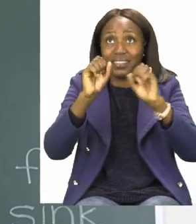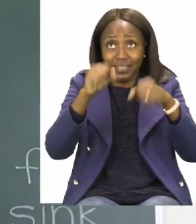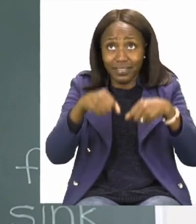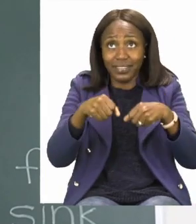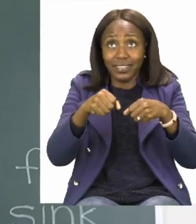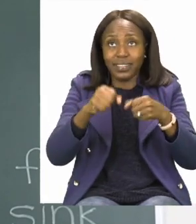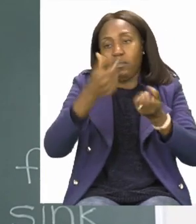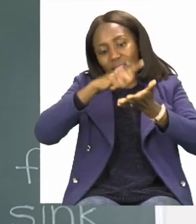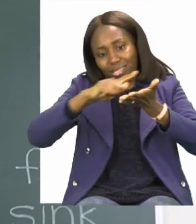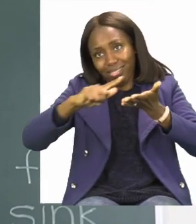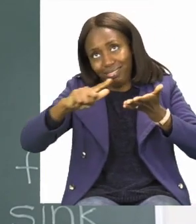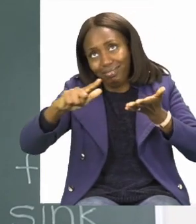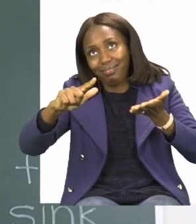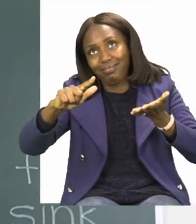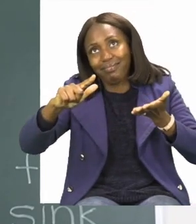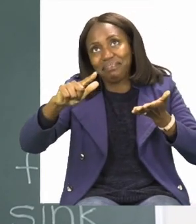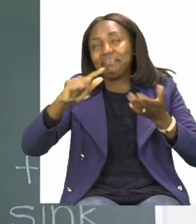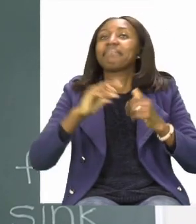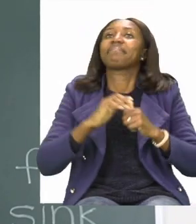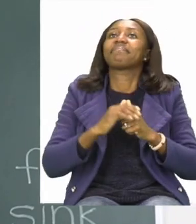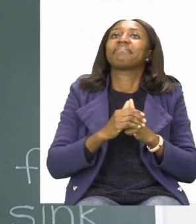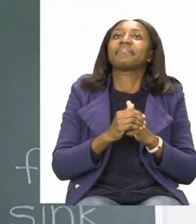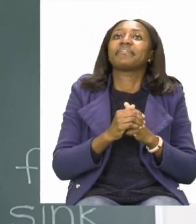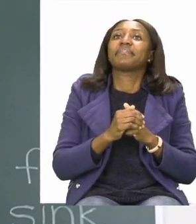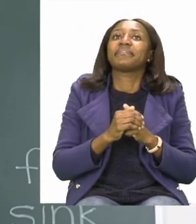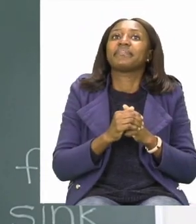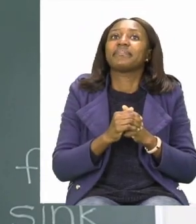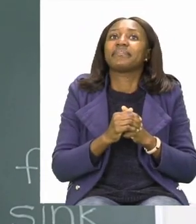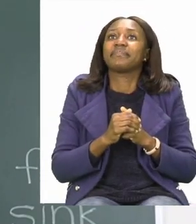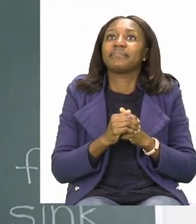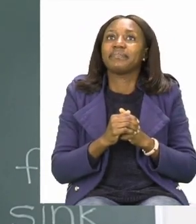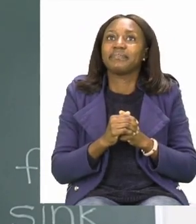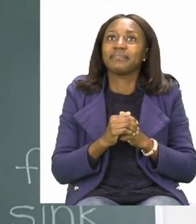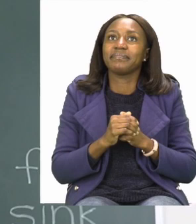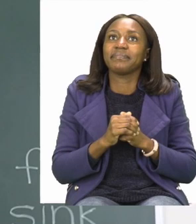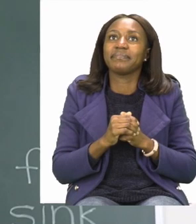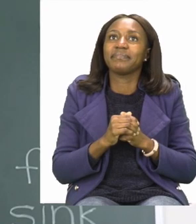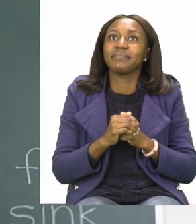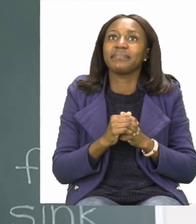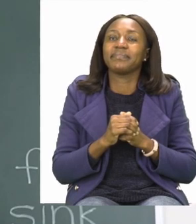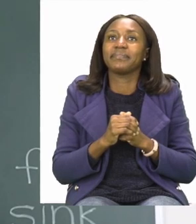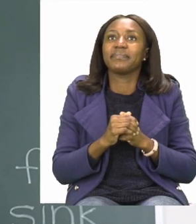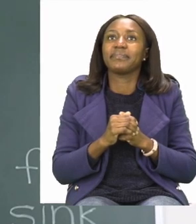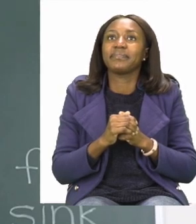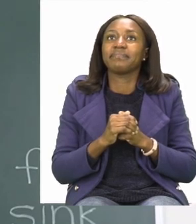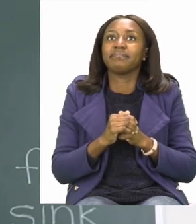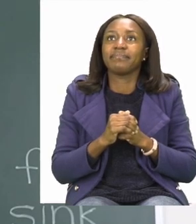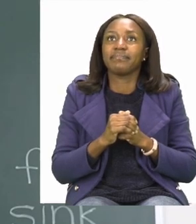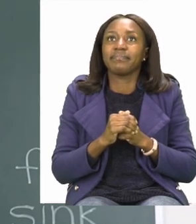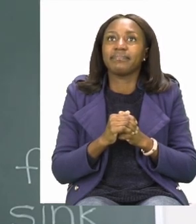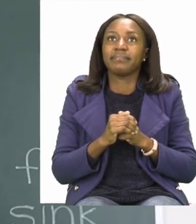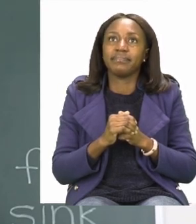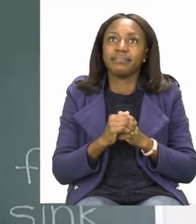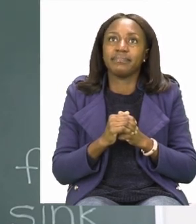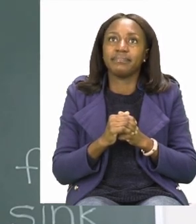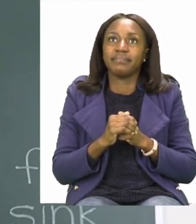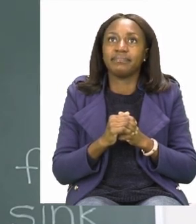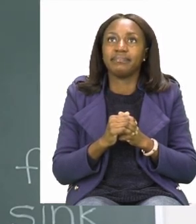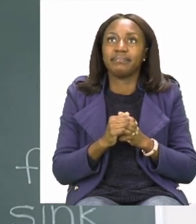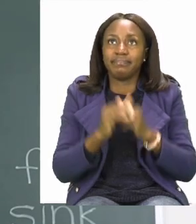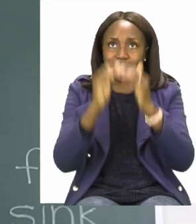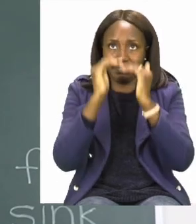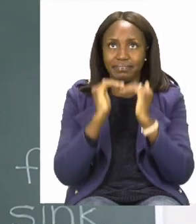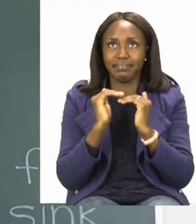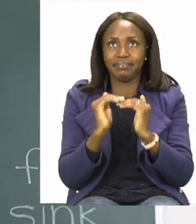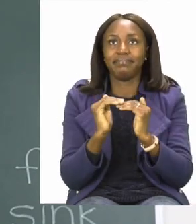around in the container like water. So that is a liquid. Now the next word I want to